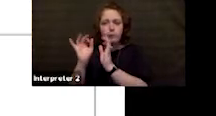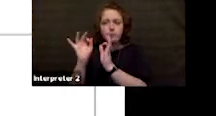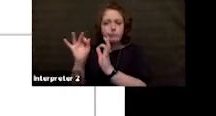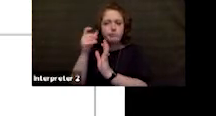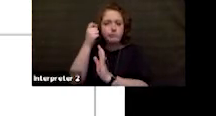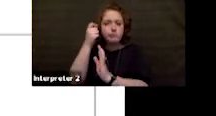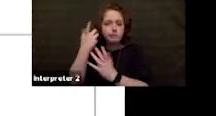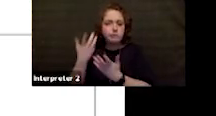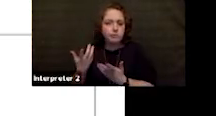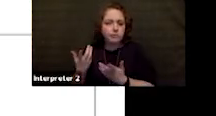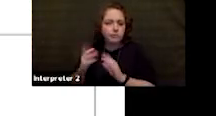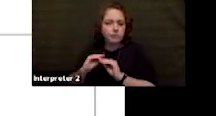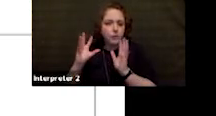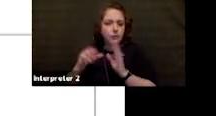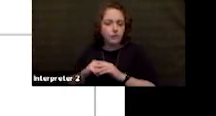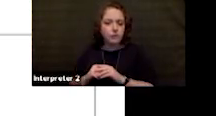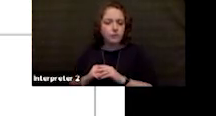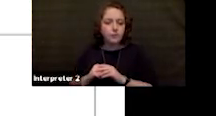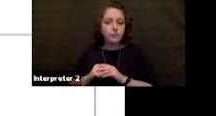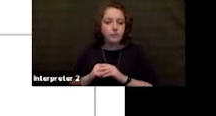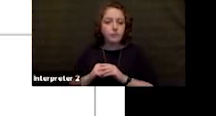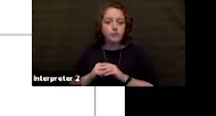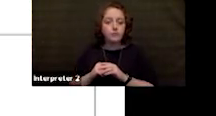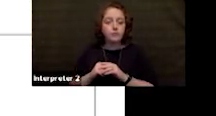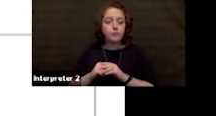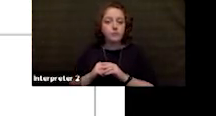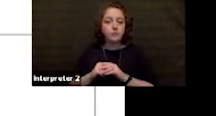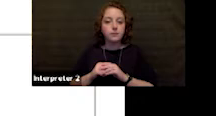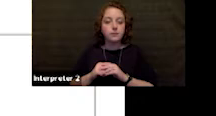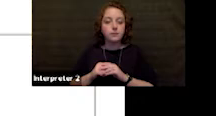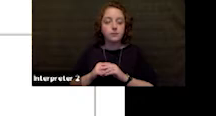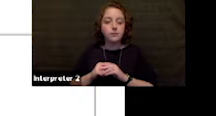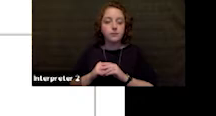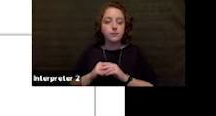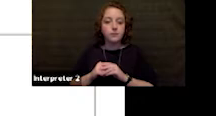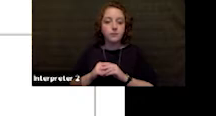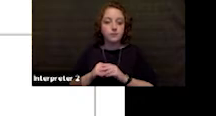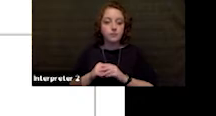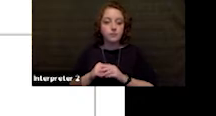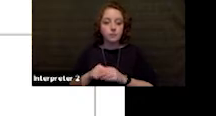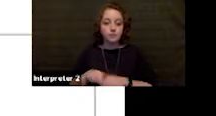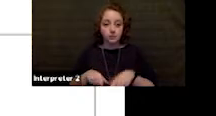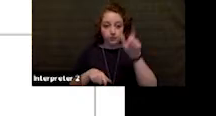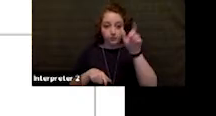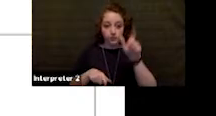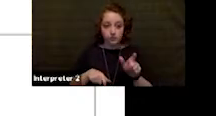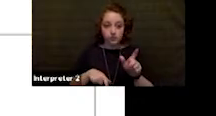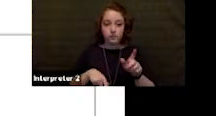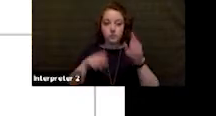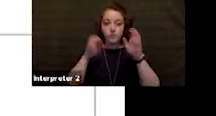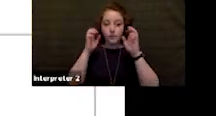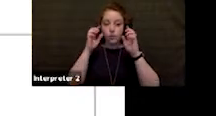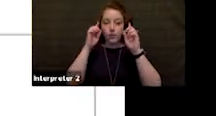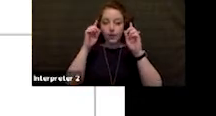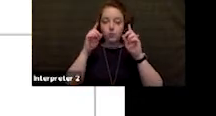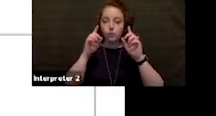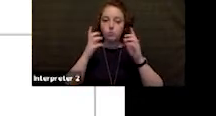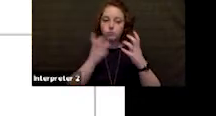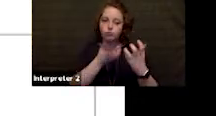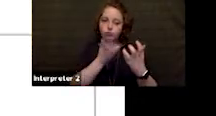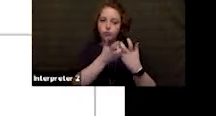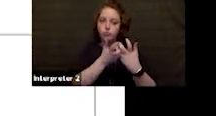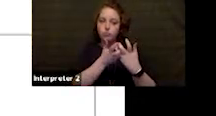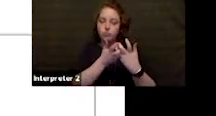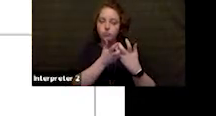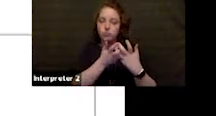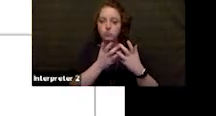understand that. Over on the vertical column, that's the educational suitability assessment. Those are the things Dina talked a bit about, and